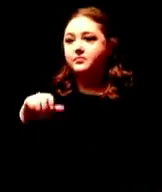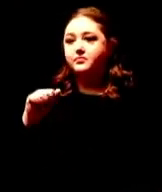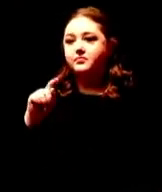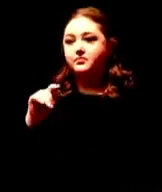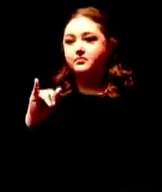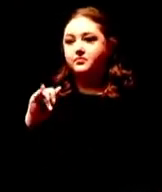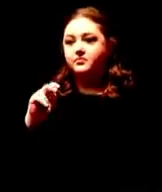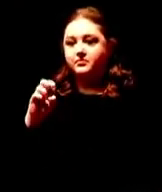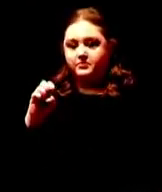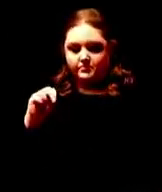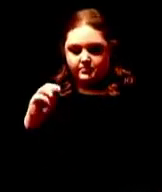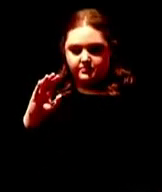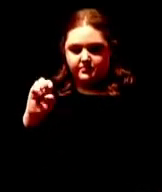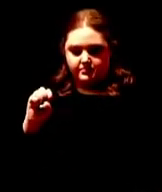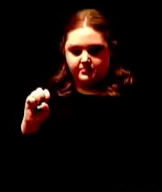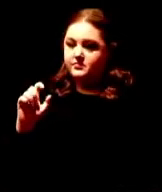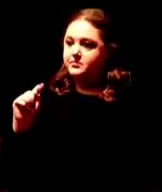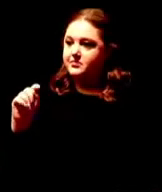Patience Toe.